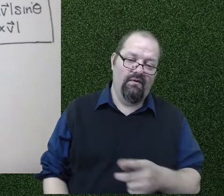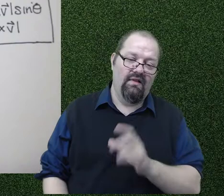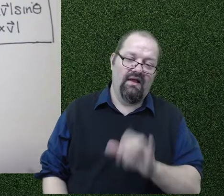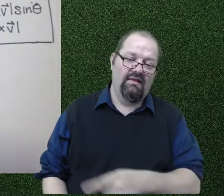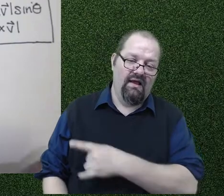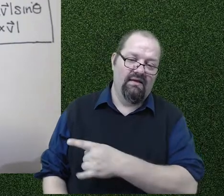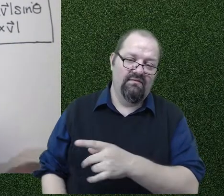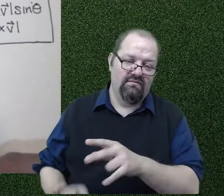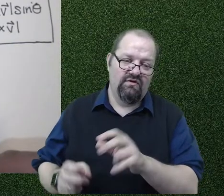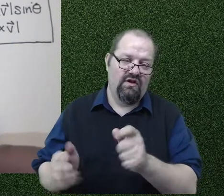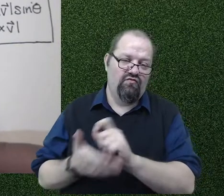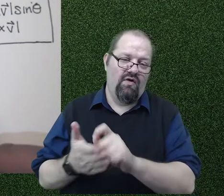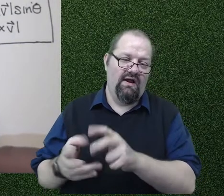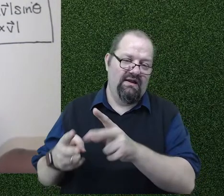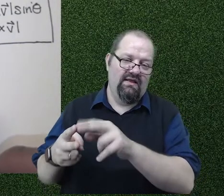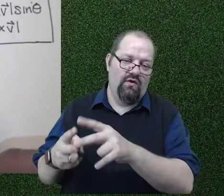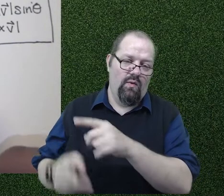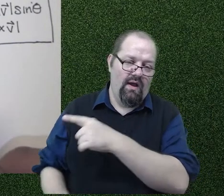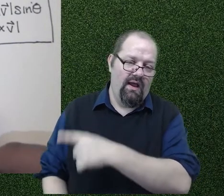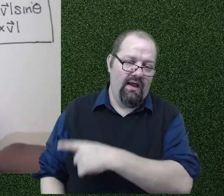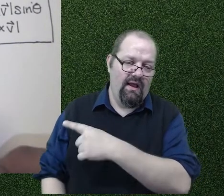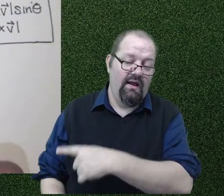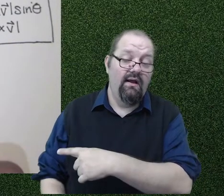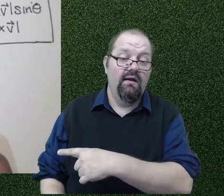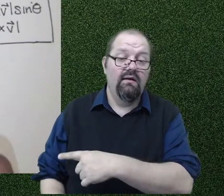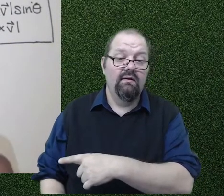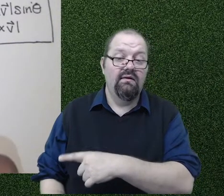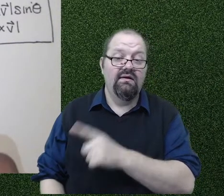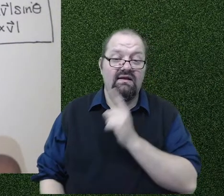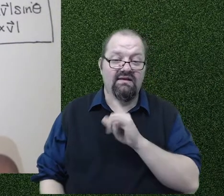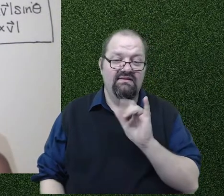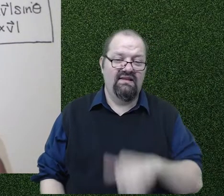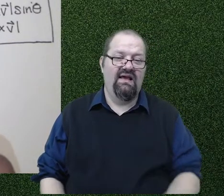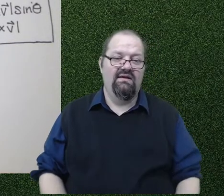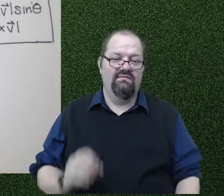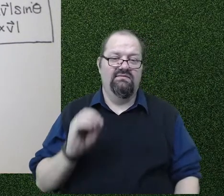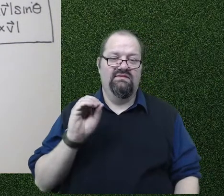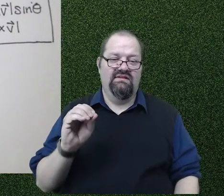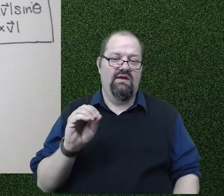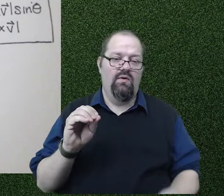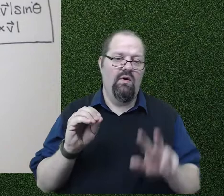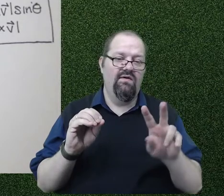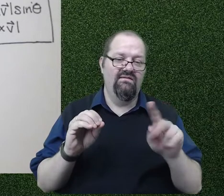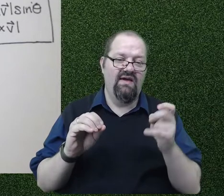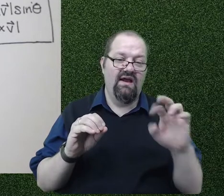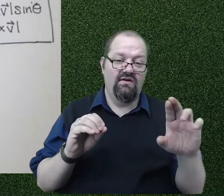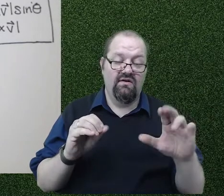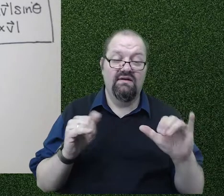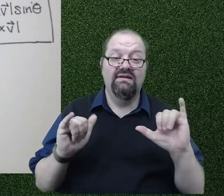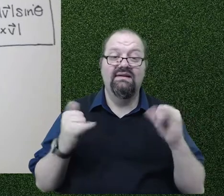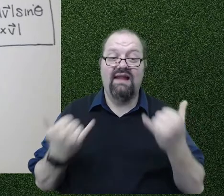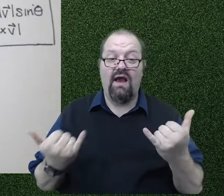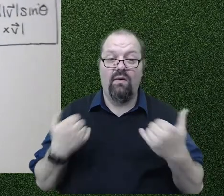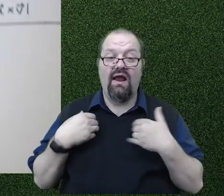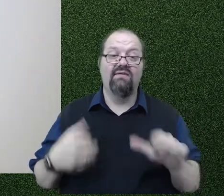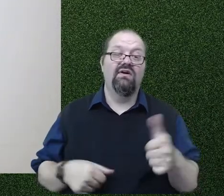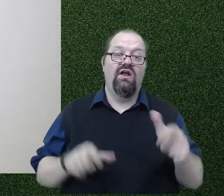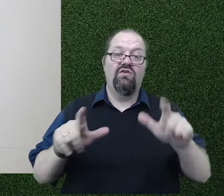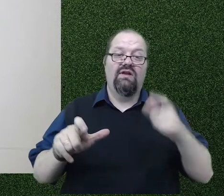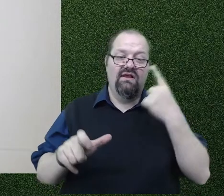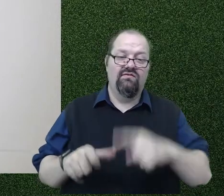vector U cross V, is the zero vector. So now we've got another test for parallel